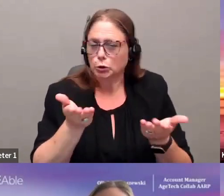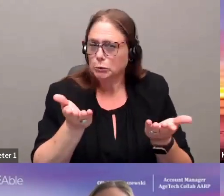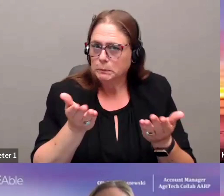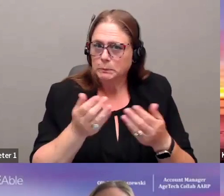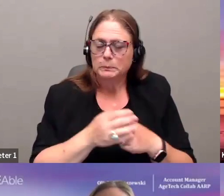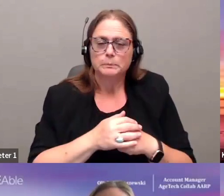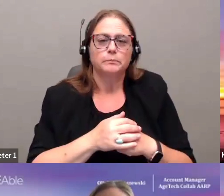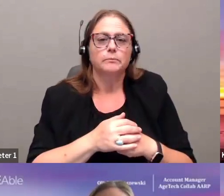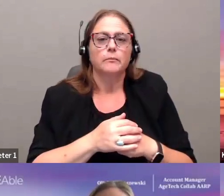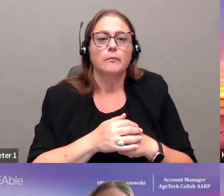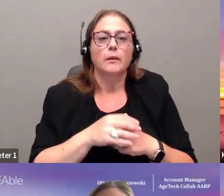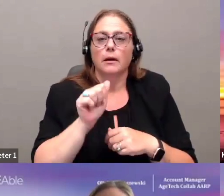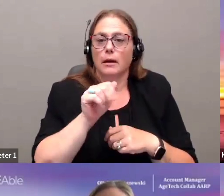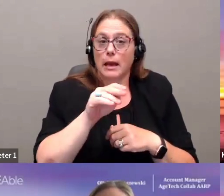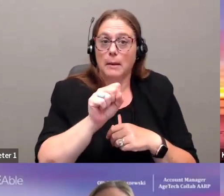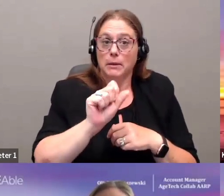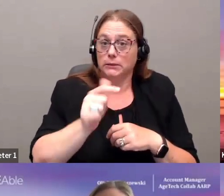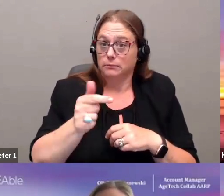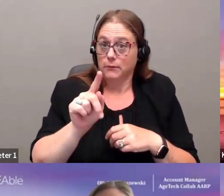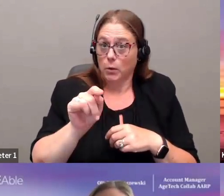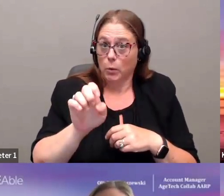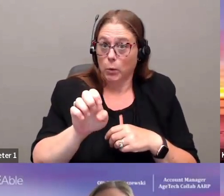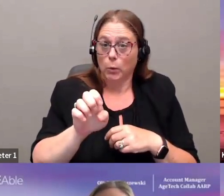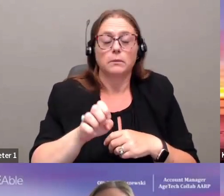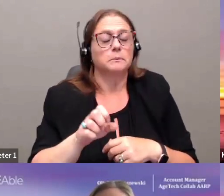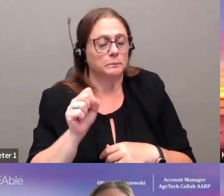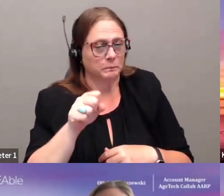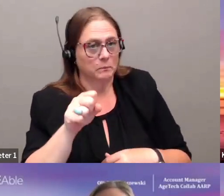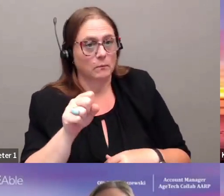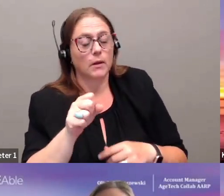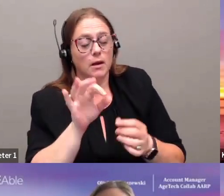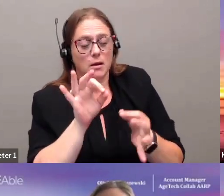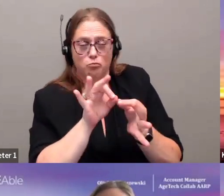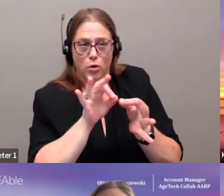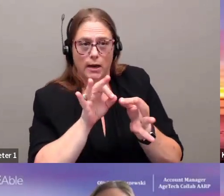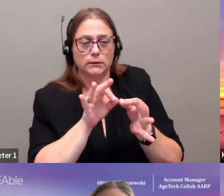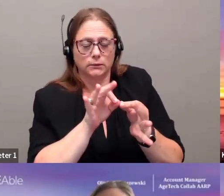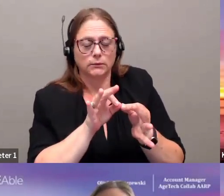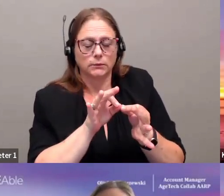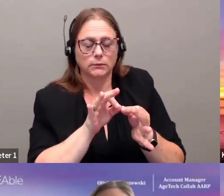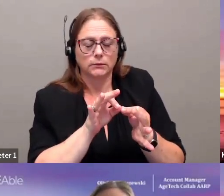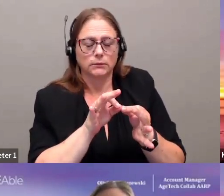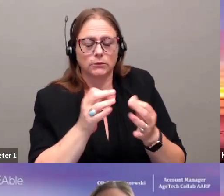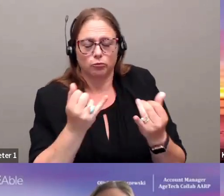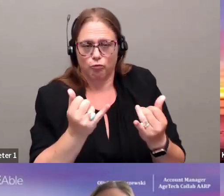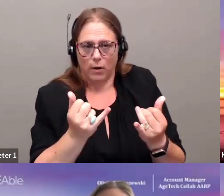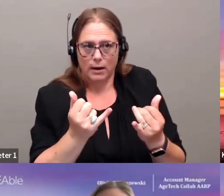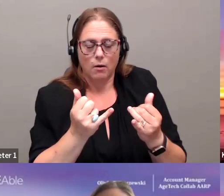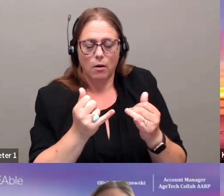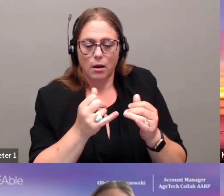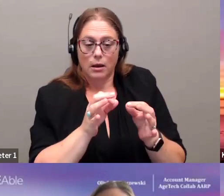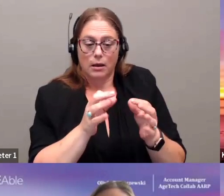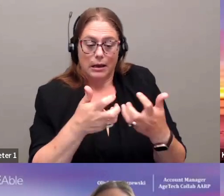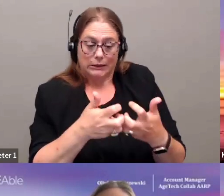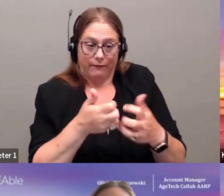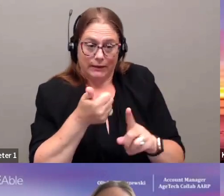that? Yeah, so in terms of the price point we're going out with market right now, we're looking at a price point for the device at